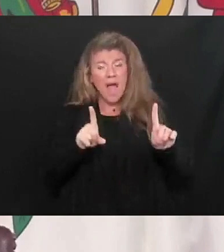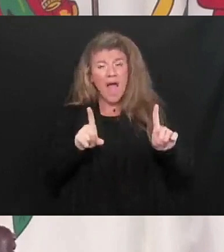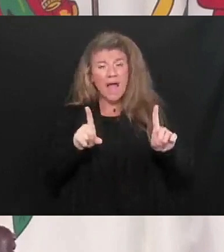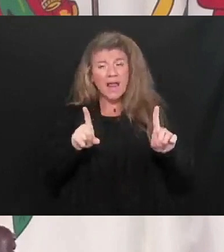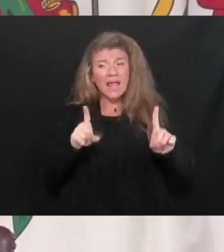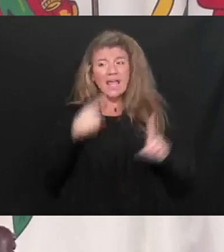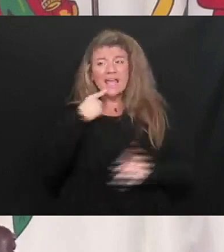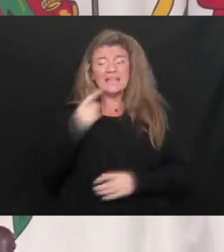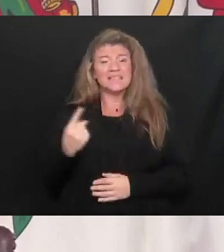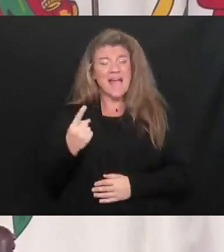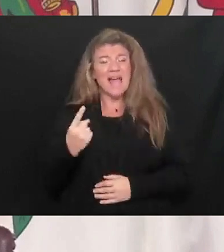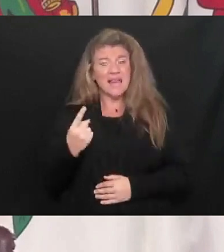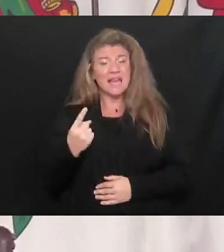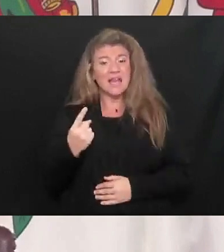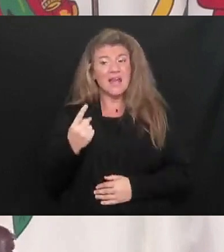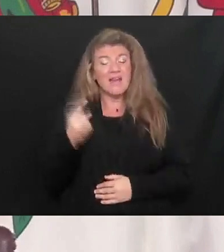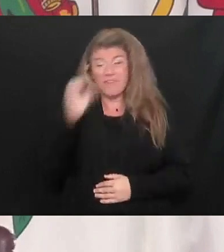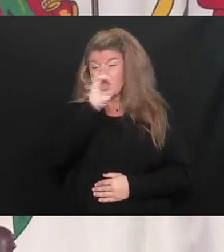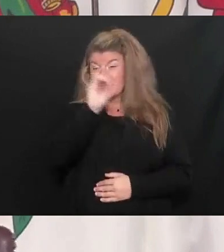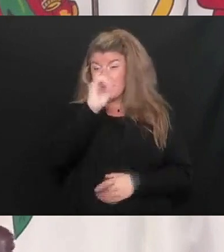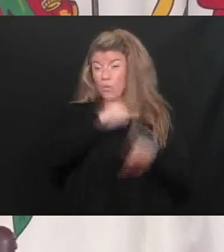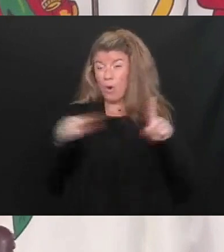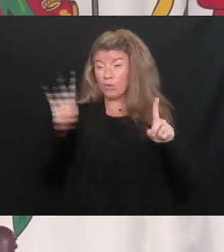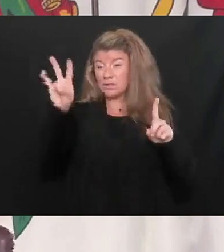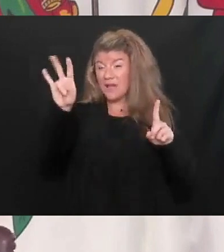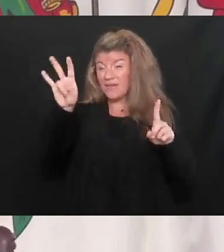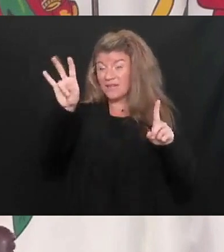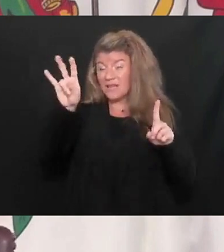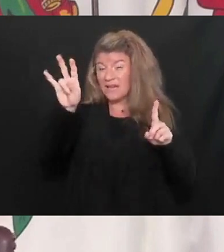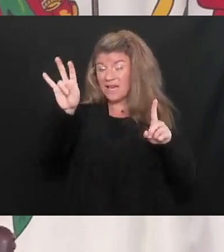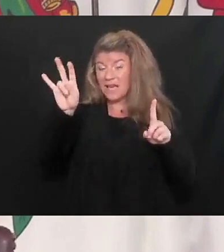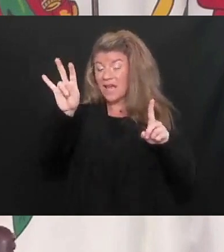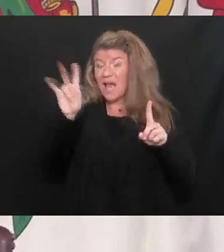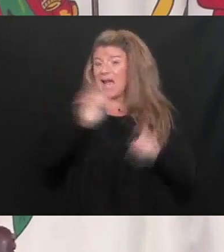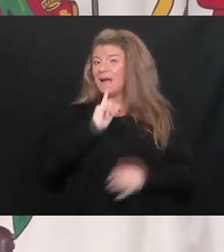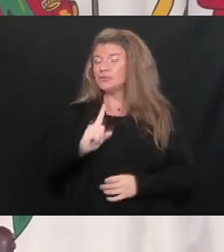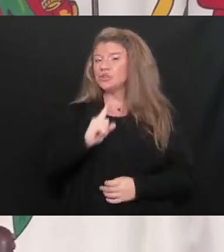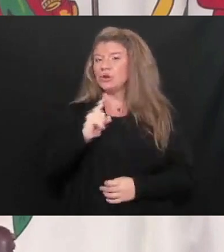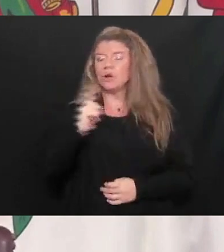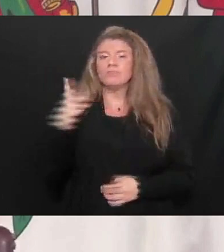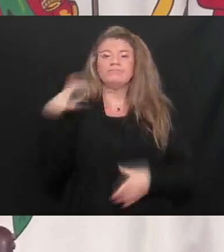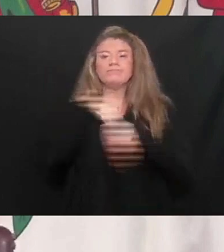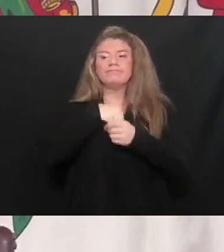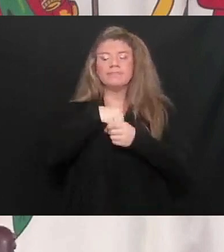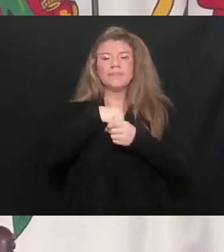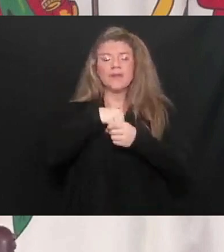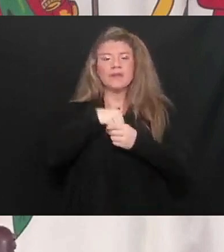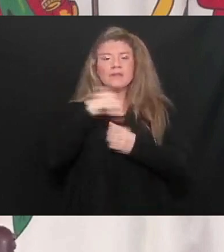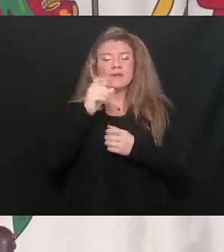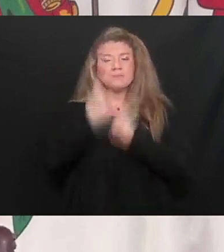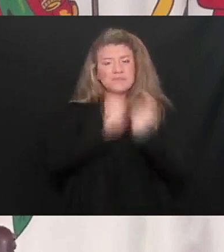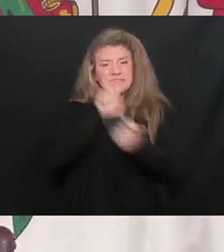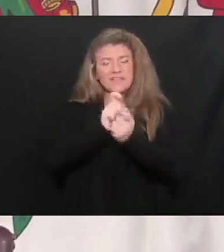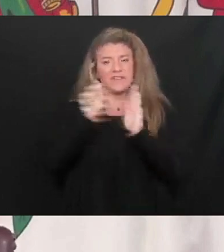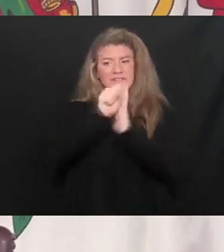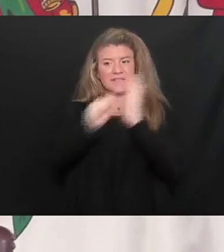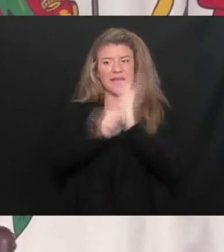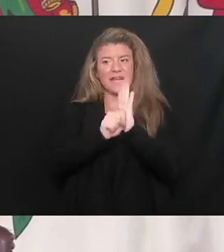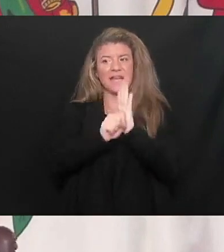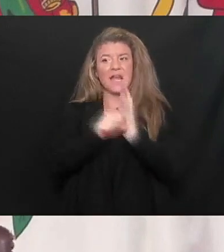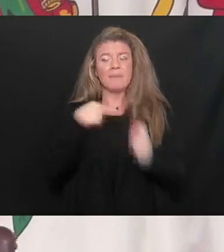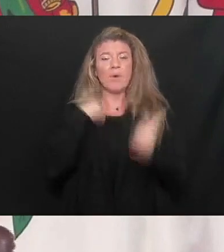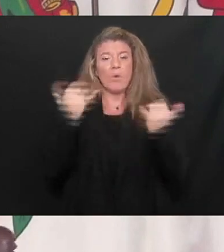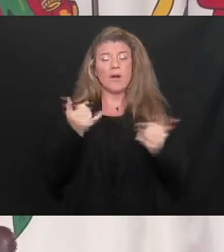said that from 0 to 17, I'm sure it was probably pertaining to a certain state, but we're up in the